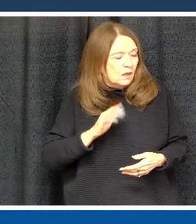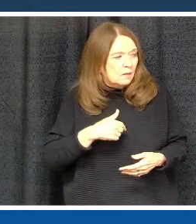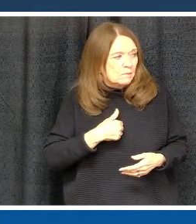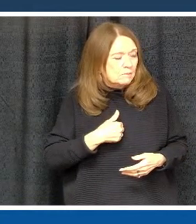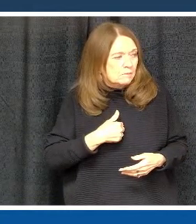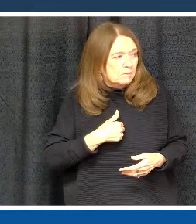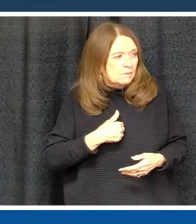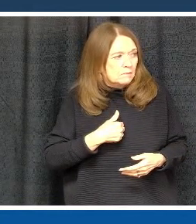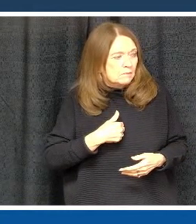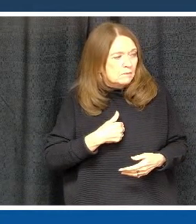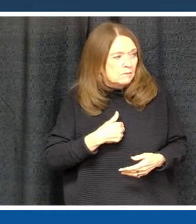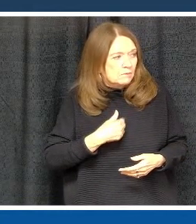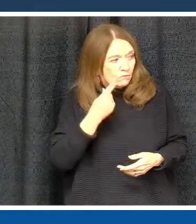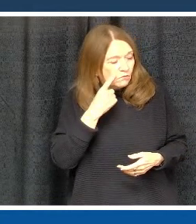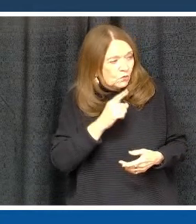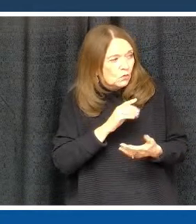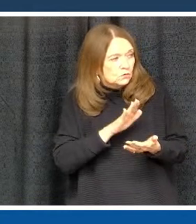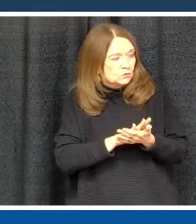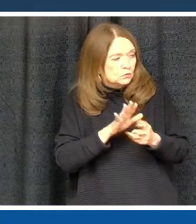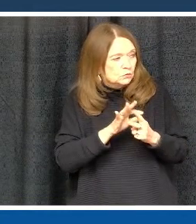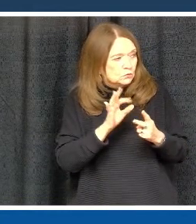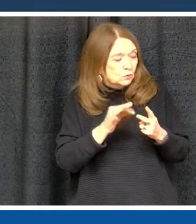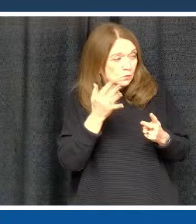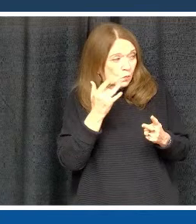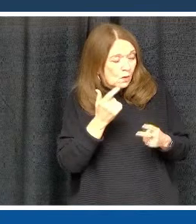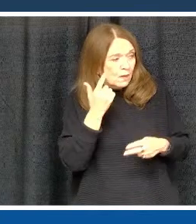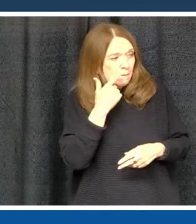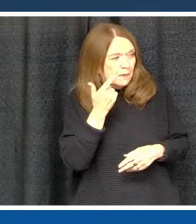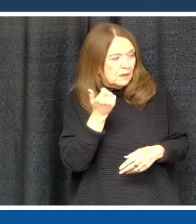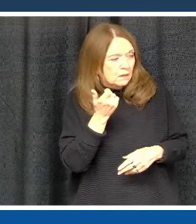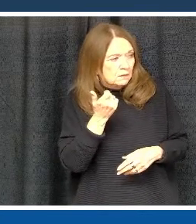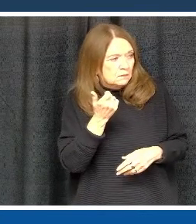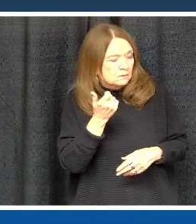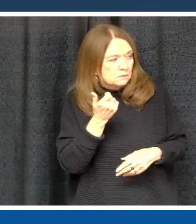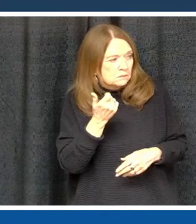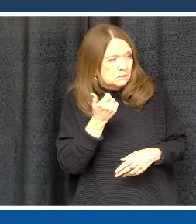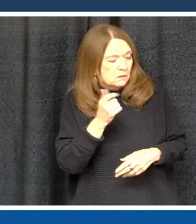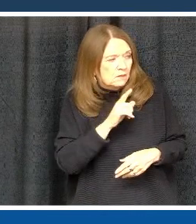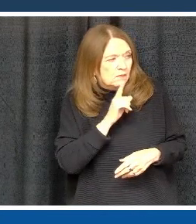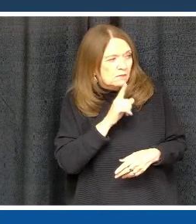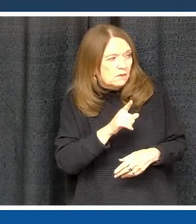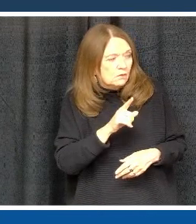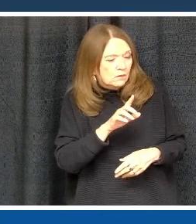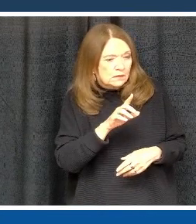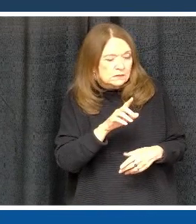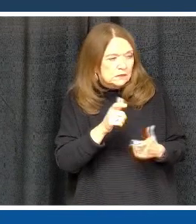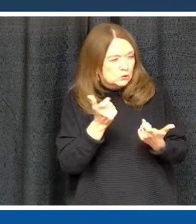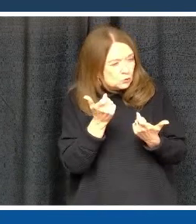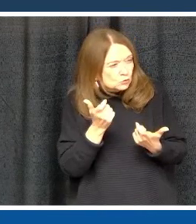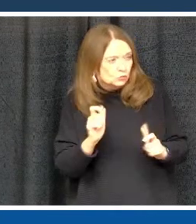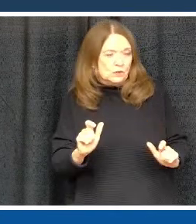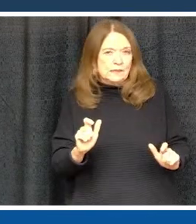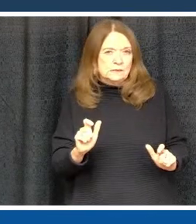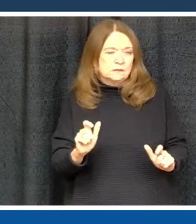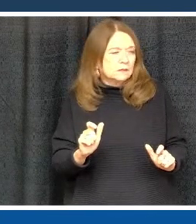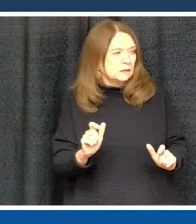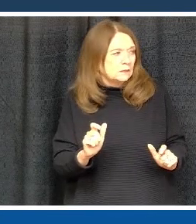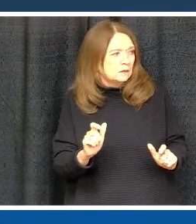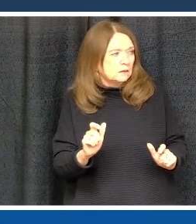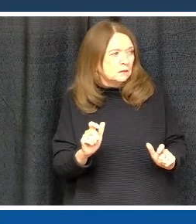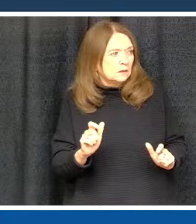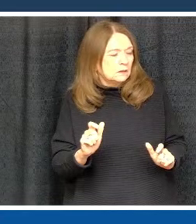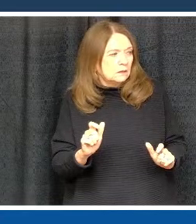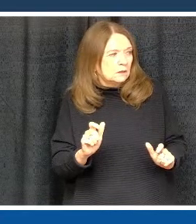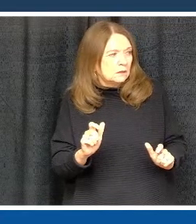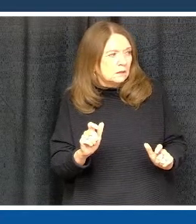I'm for school choice for the only reason is because there is a drastic learning